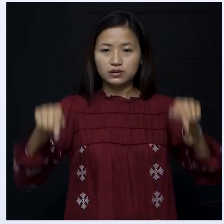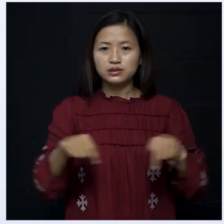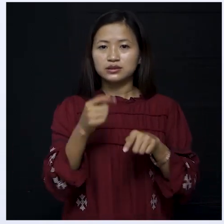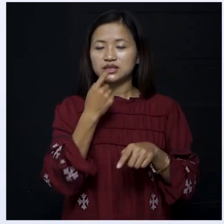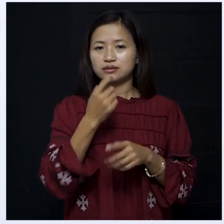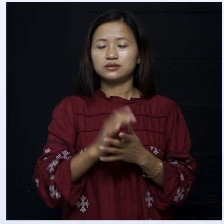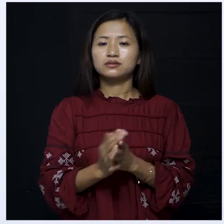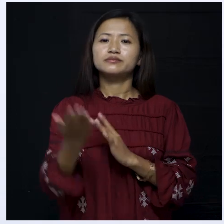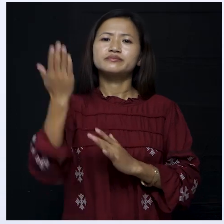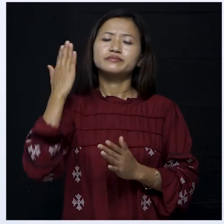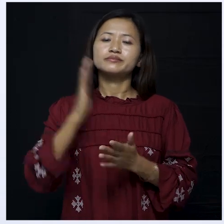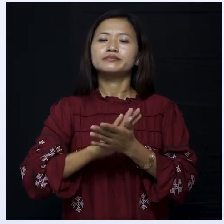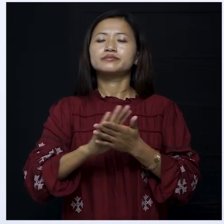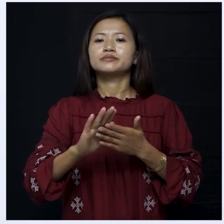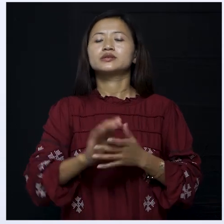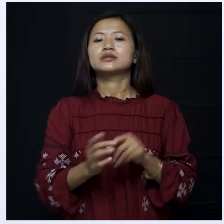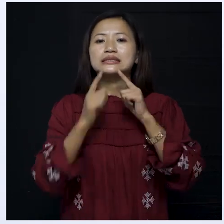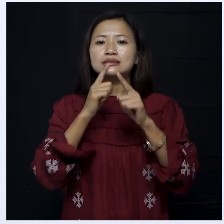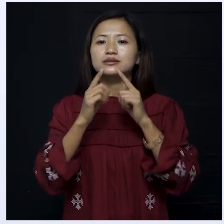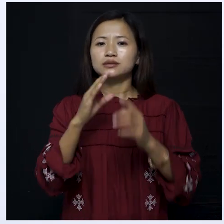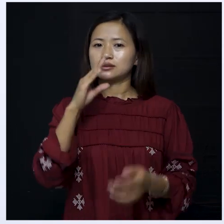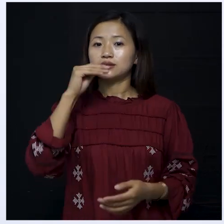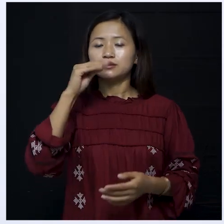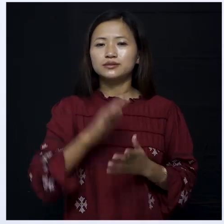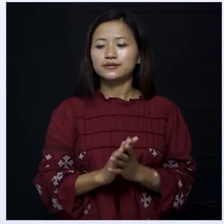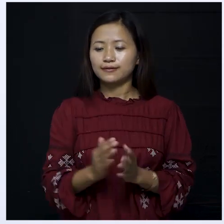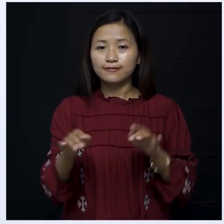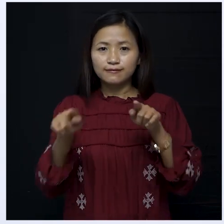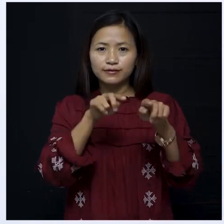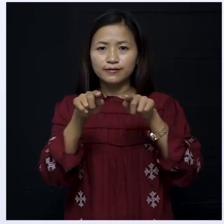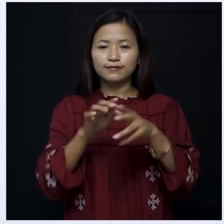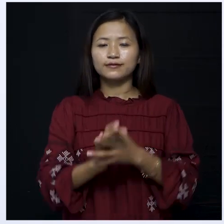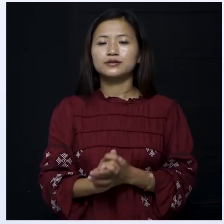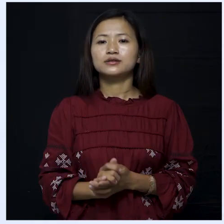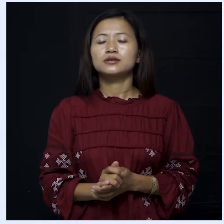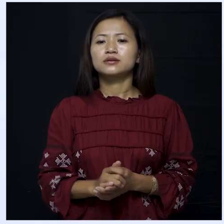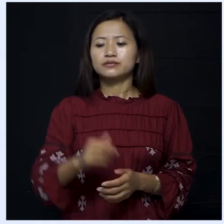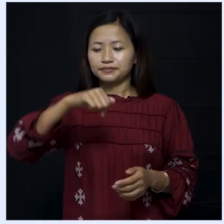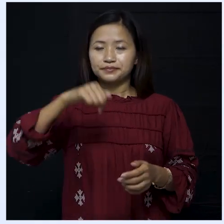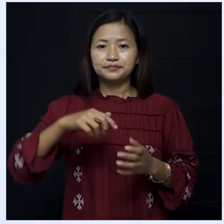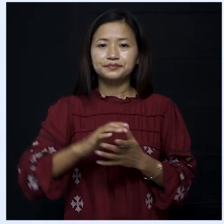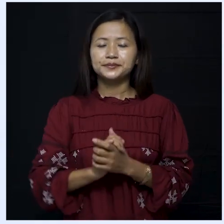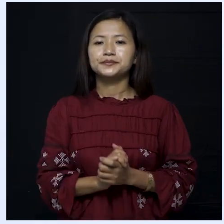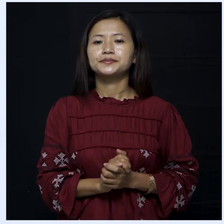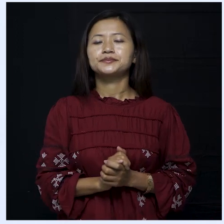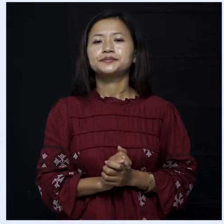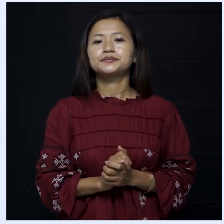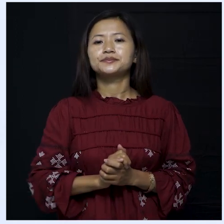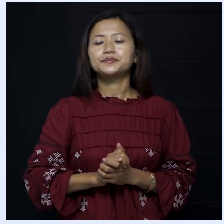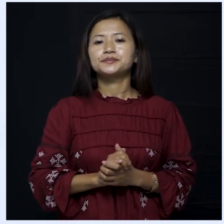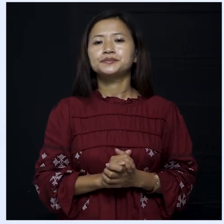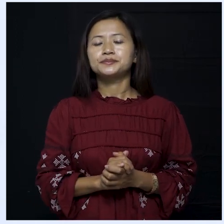past, and at the moment of speaking, you are referring, you are here in the present,